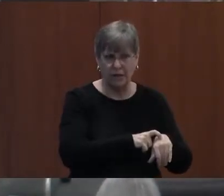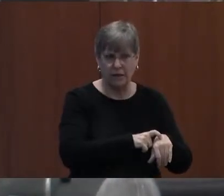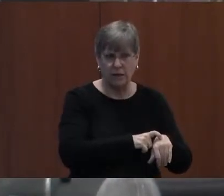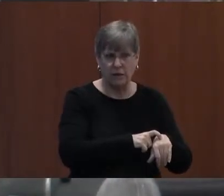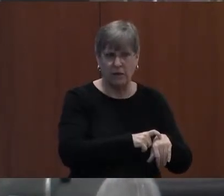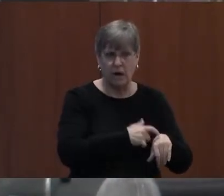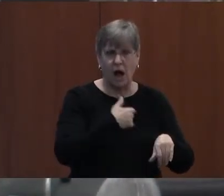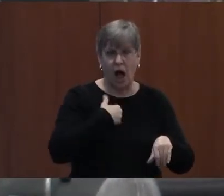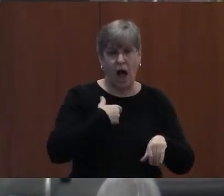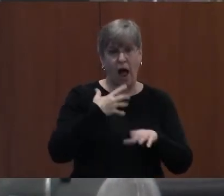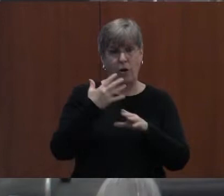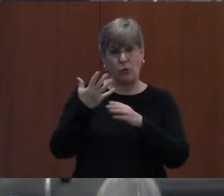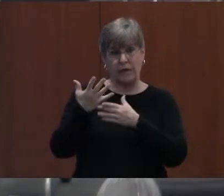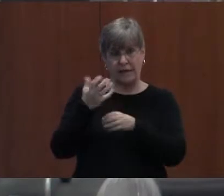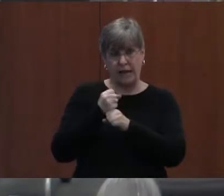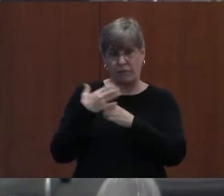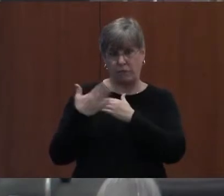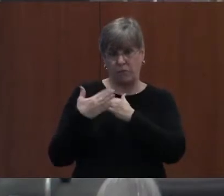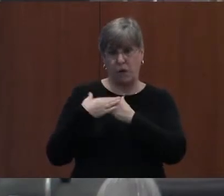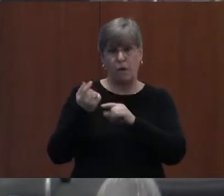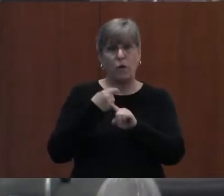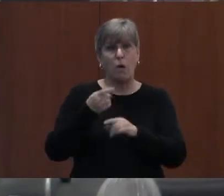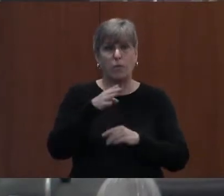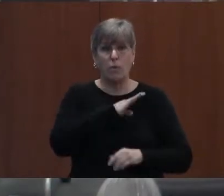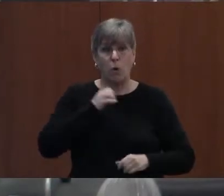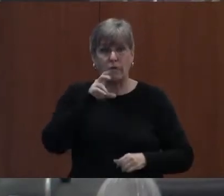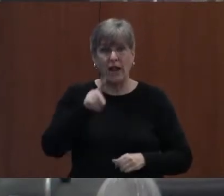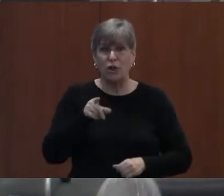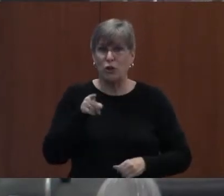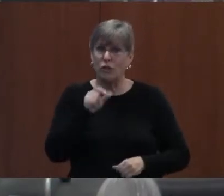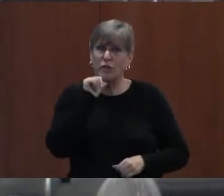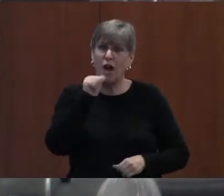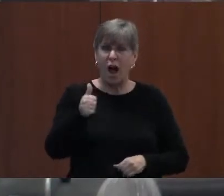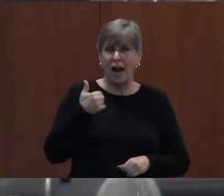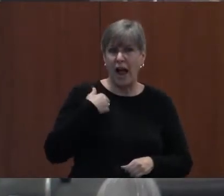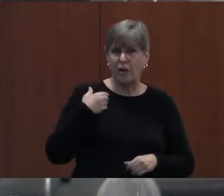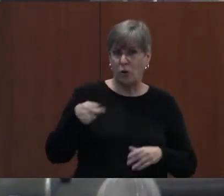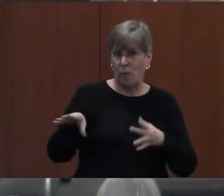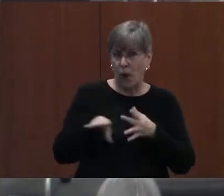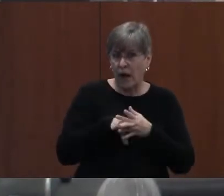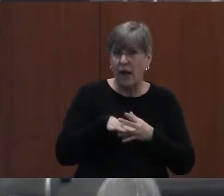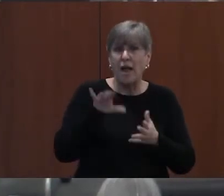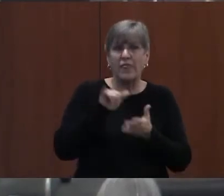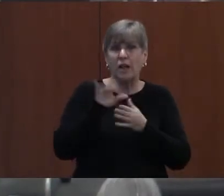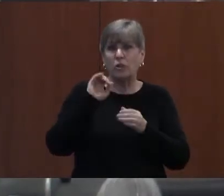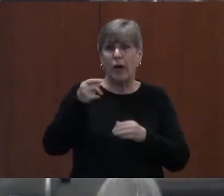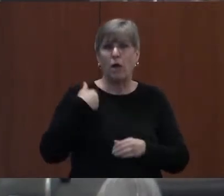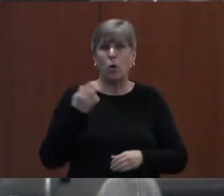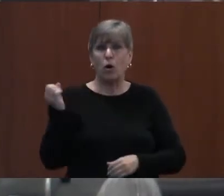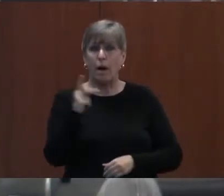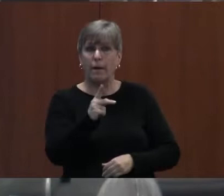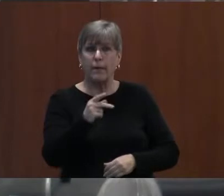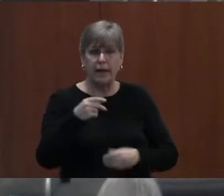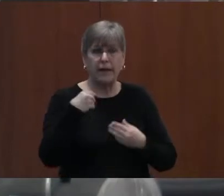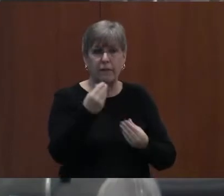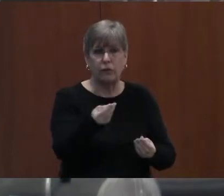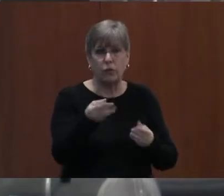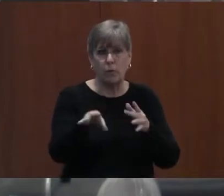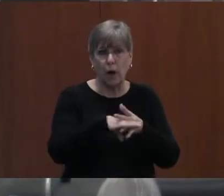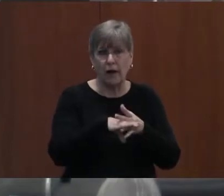got notification from the board that, hey, you haven't had your breaks? That's okay. We're going to come out and we'll give them to